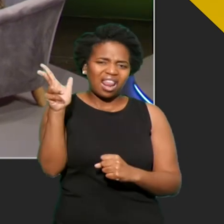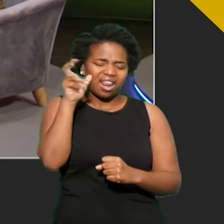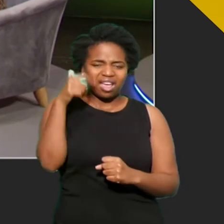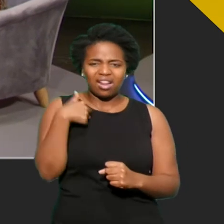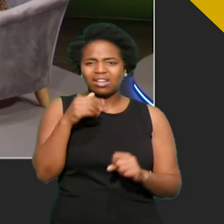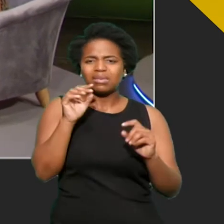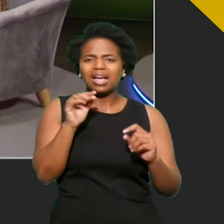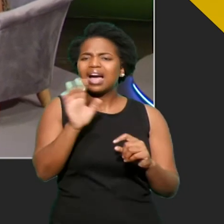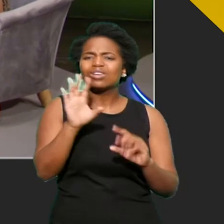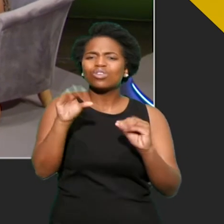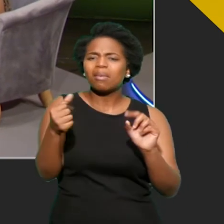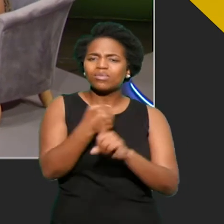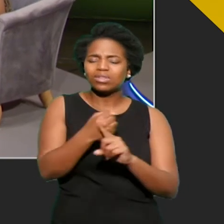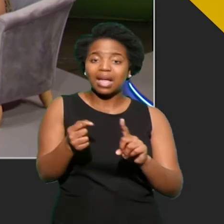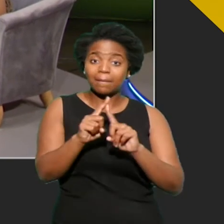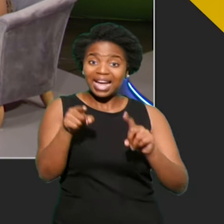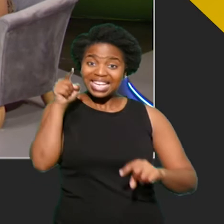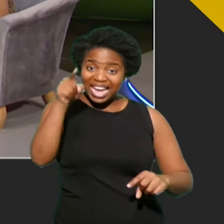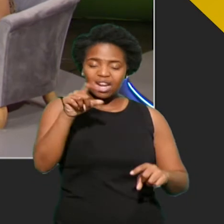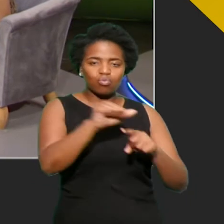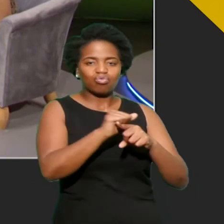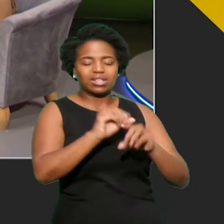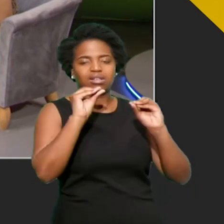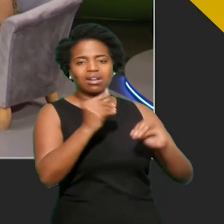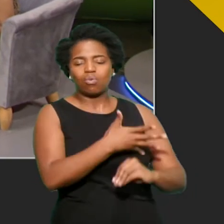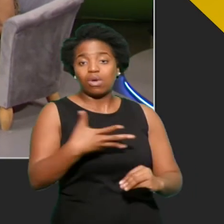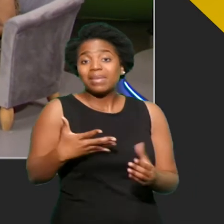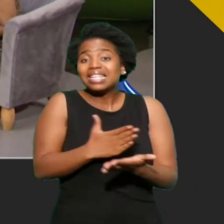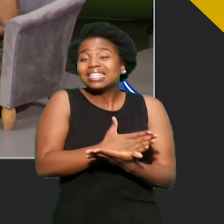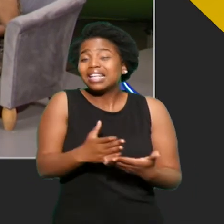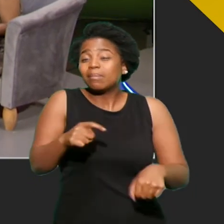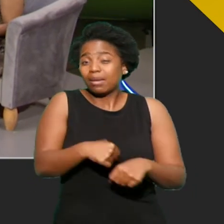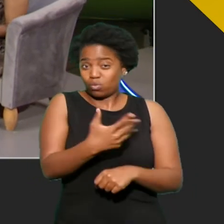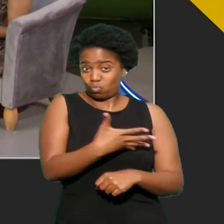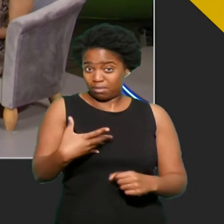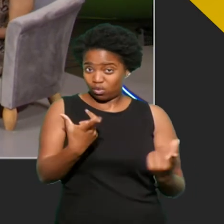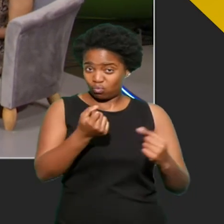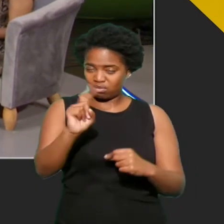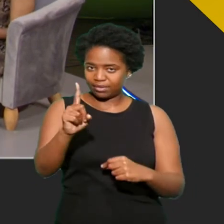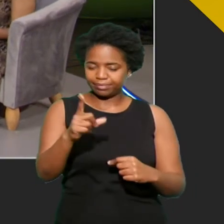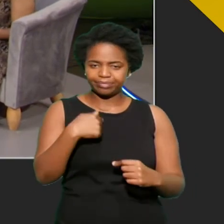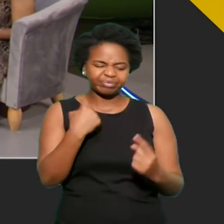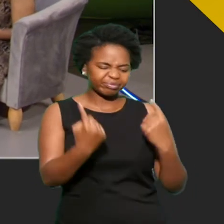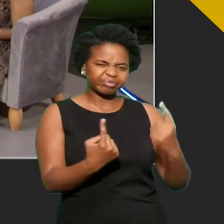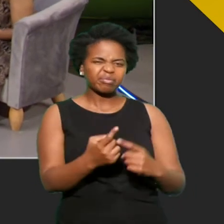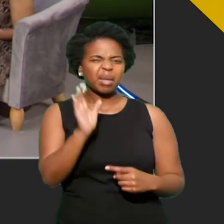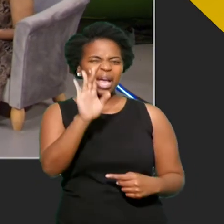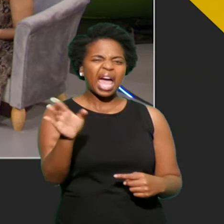to do something, they've trained you to accept that. Then women, sometimes what they do is then to say to each other,